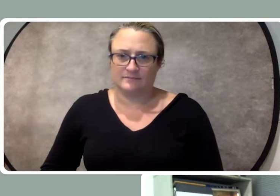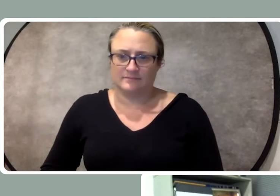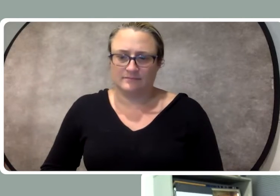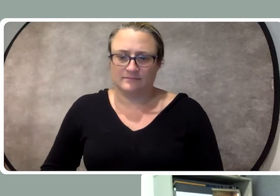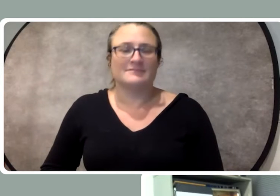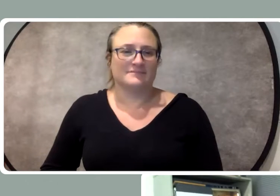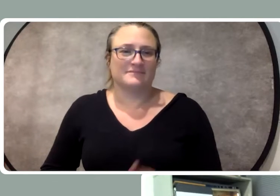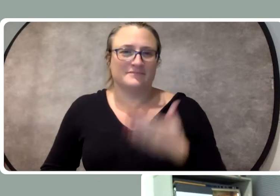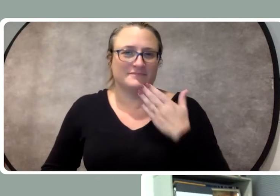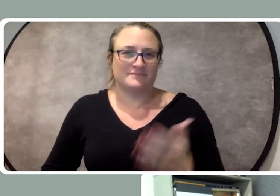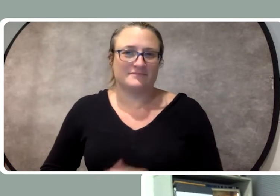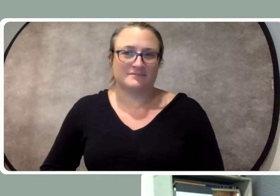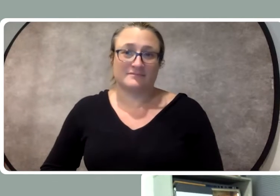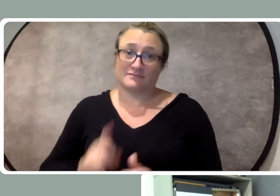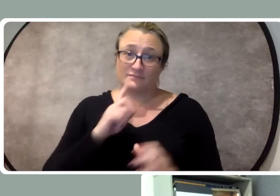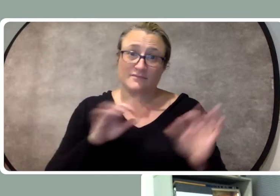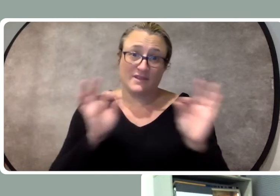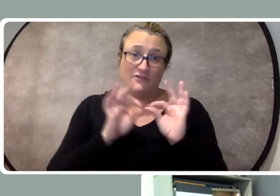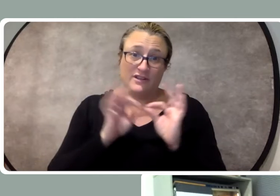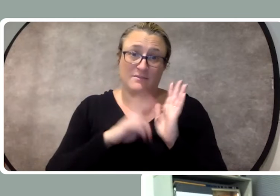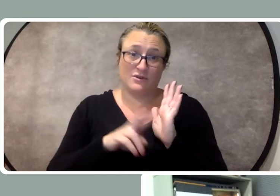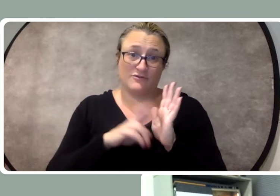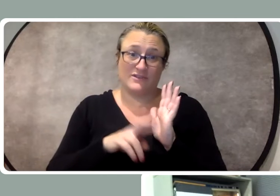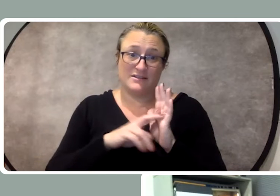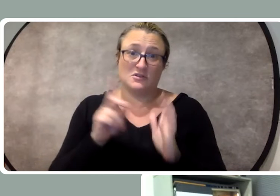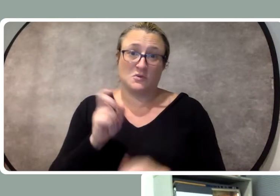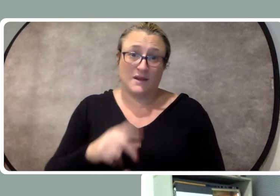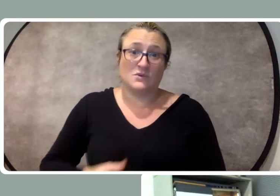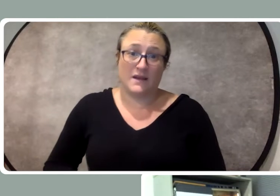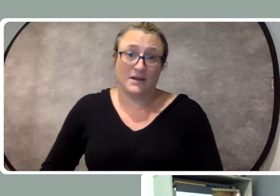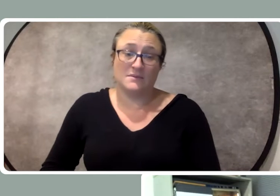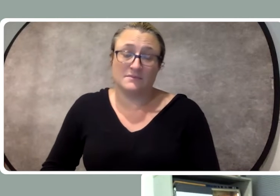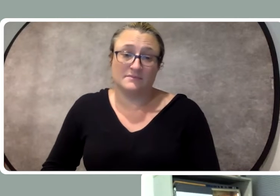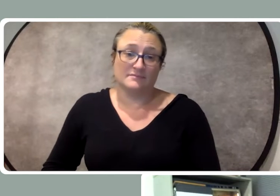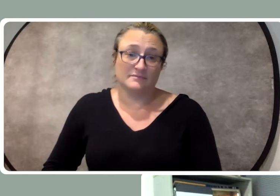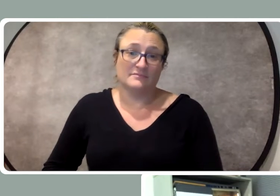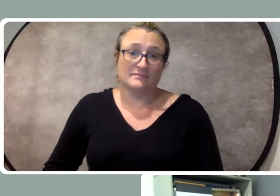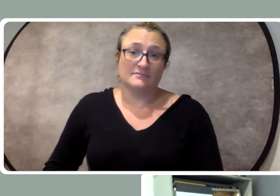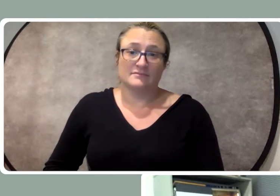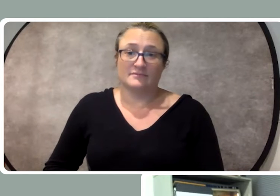Okay, thank you. So some really important research questions as well.